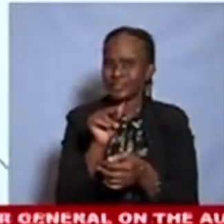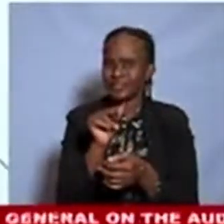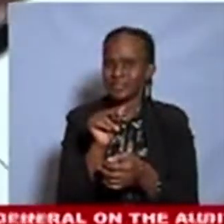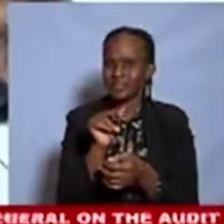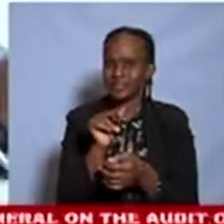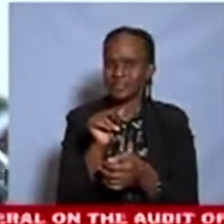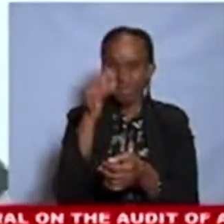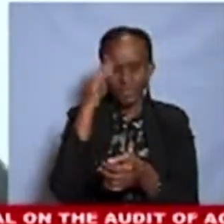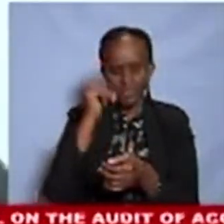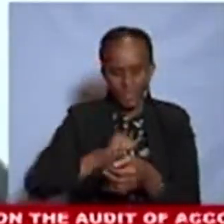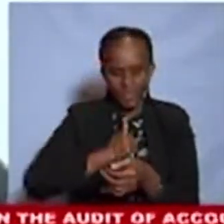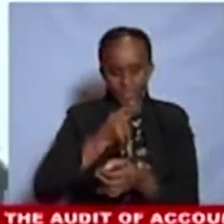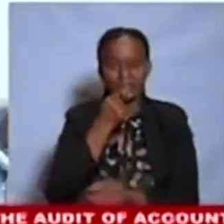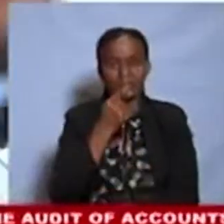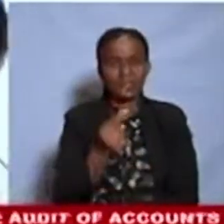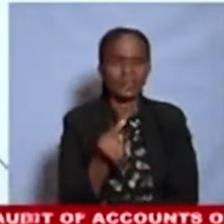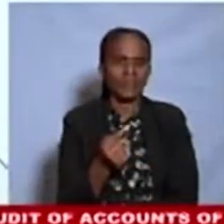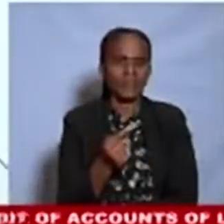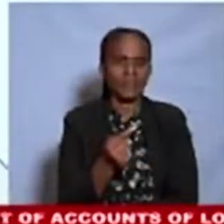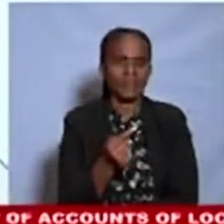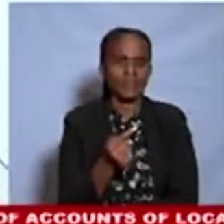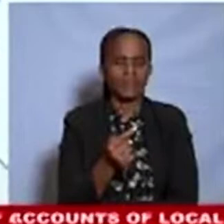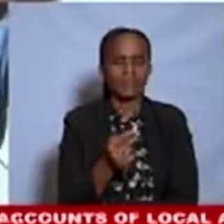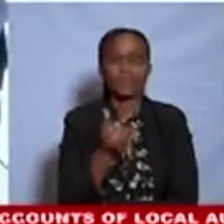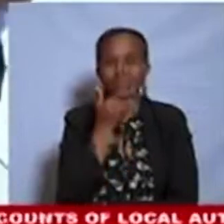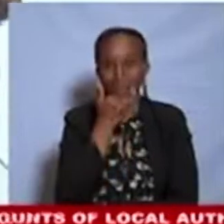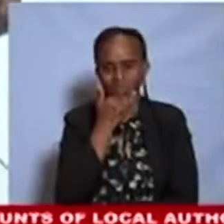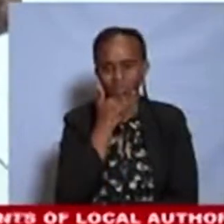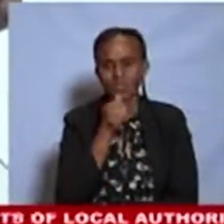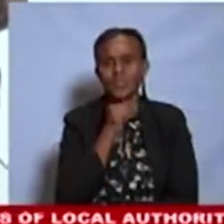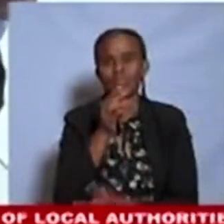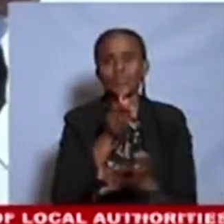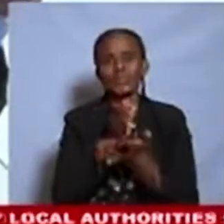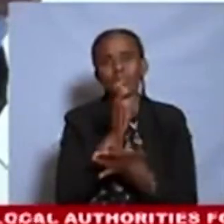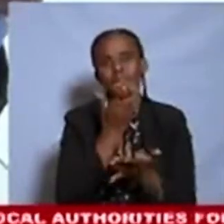see, this is where we are saying there's something that is not right here.